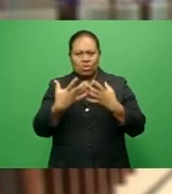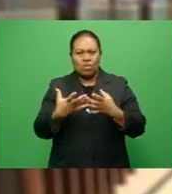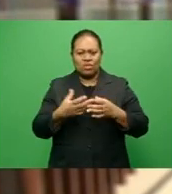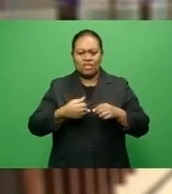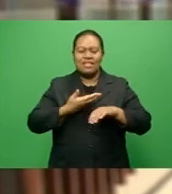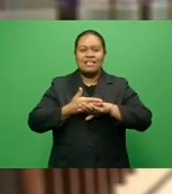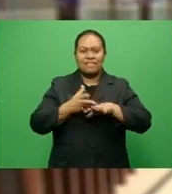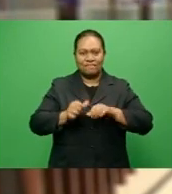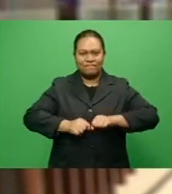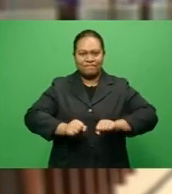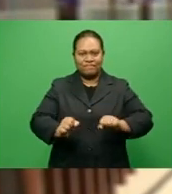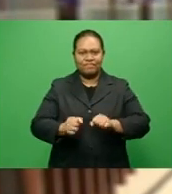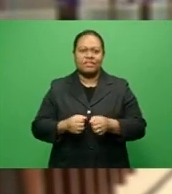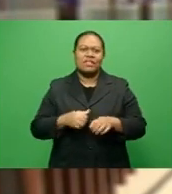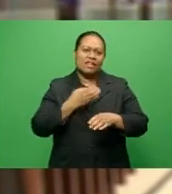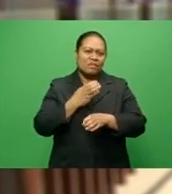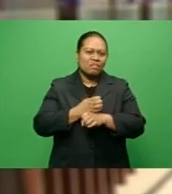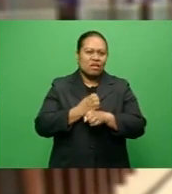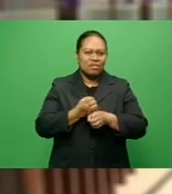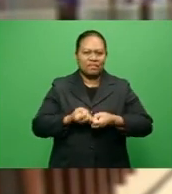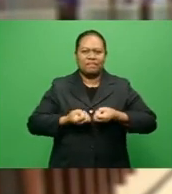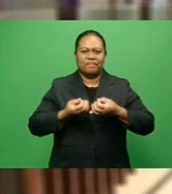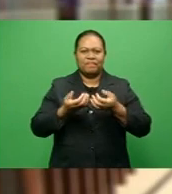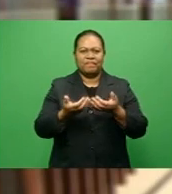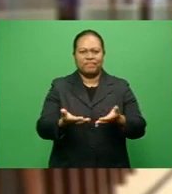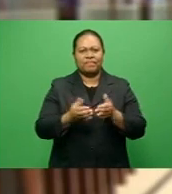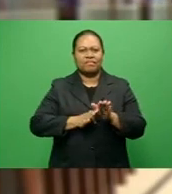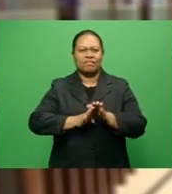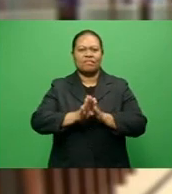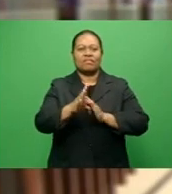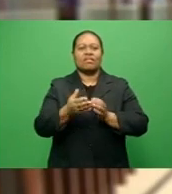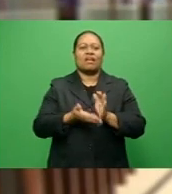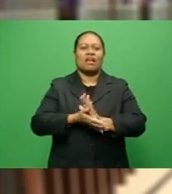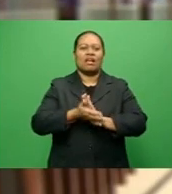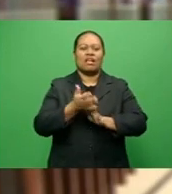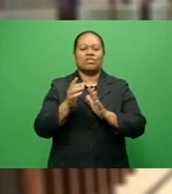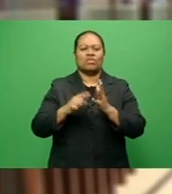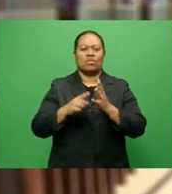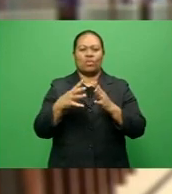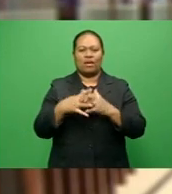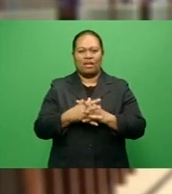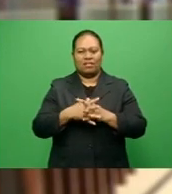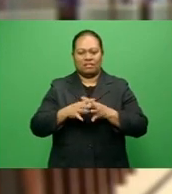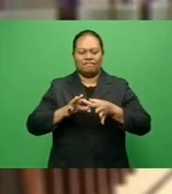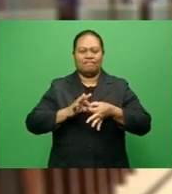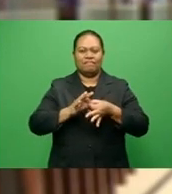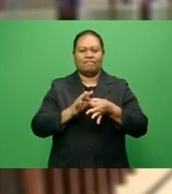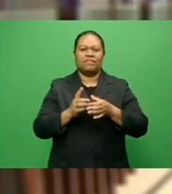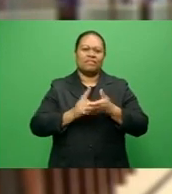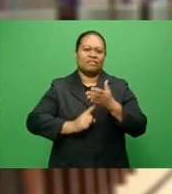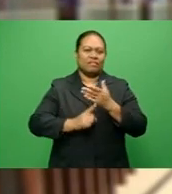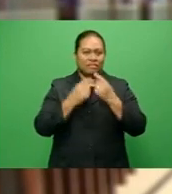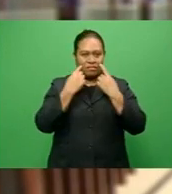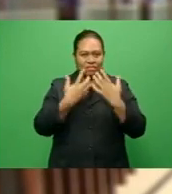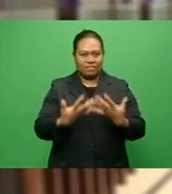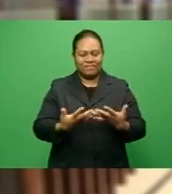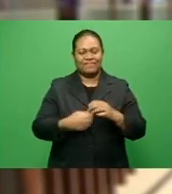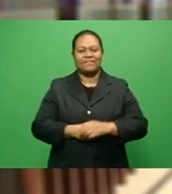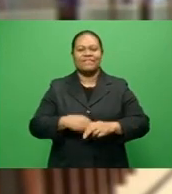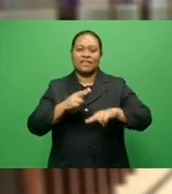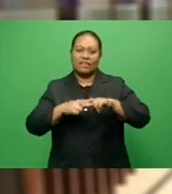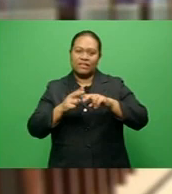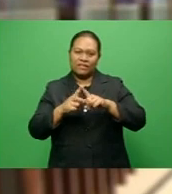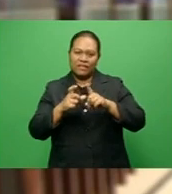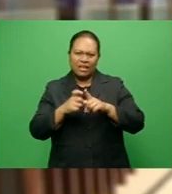strategy to lift employment while increased tolerance for higher inflation pushed US bond yields up. The Fed's